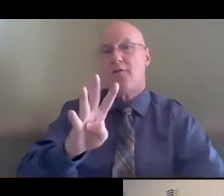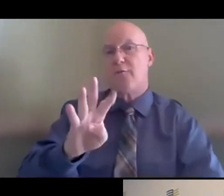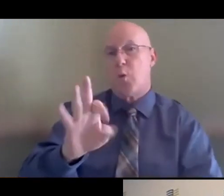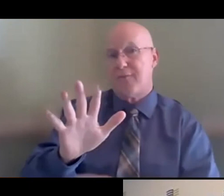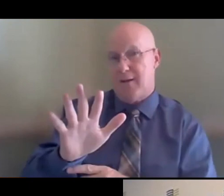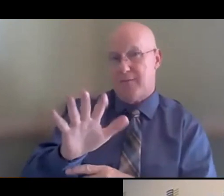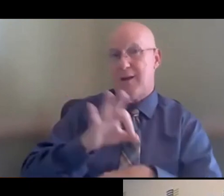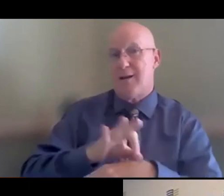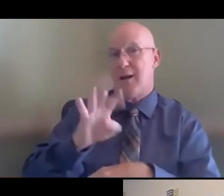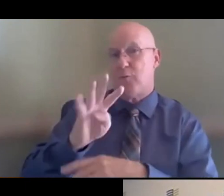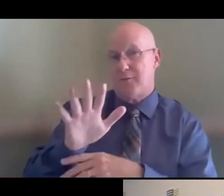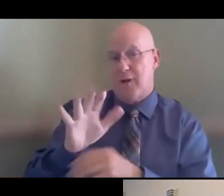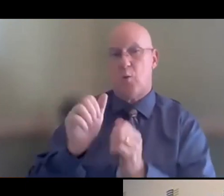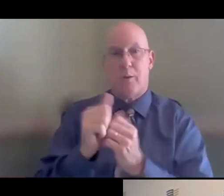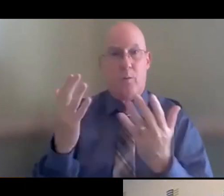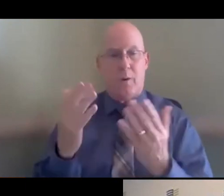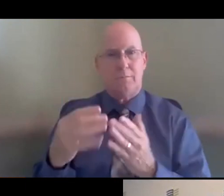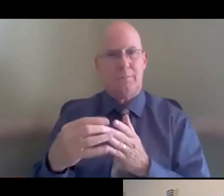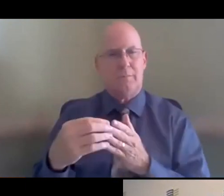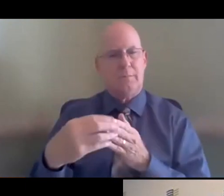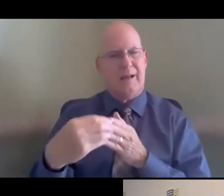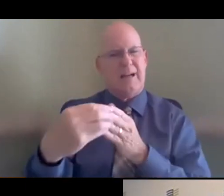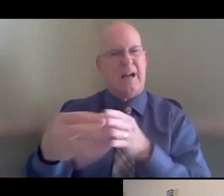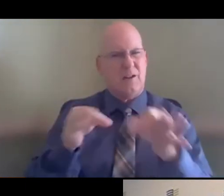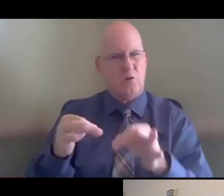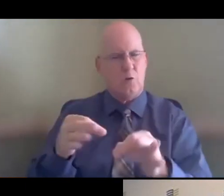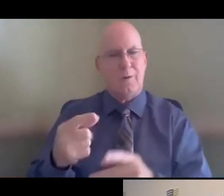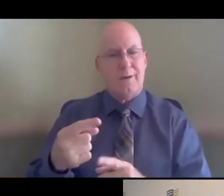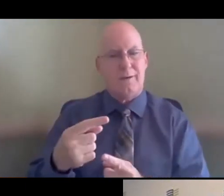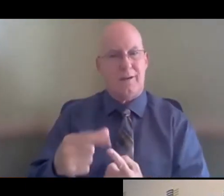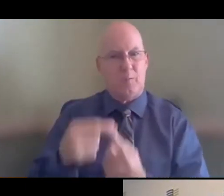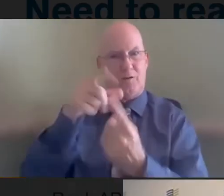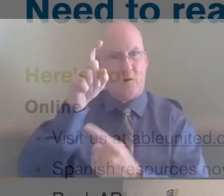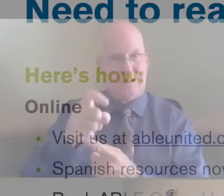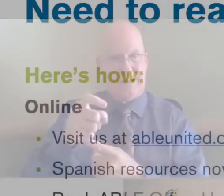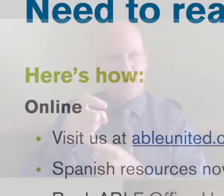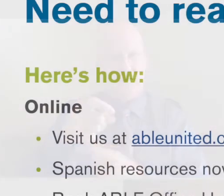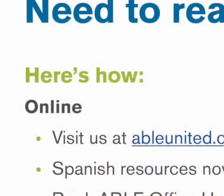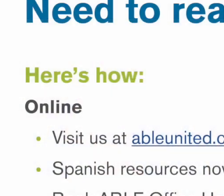9:45 with A Guide to Special Needs Trust by Travis Fincham. We'll see you all soon.